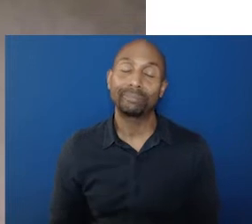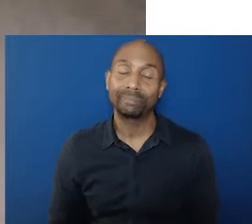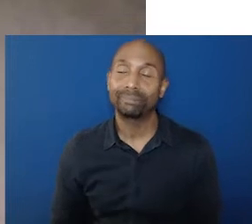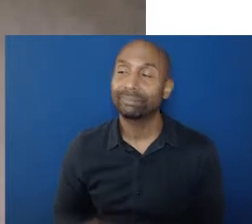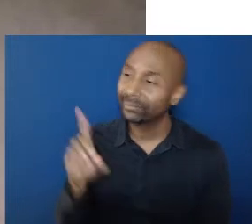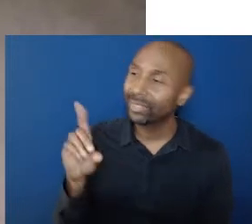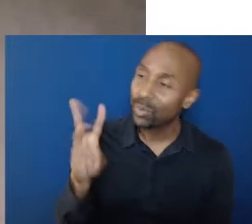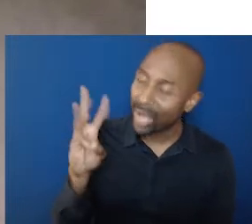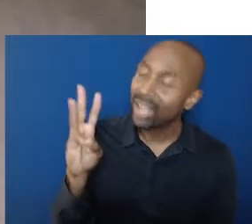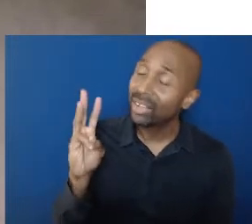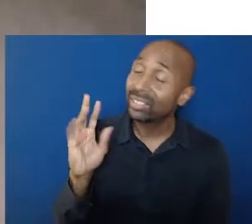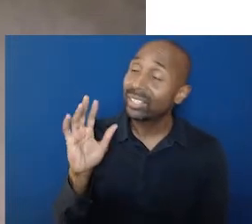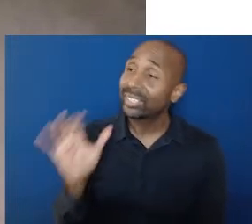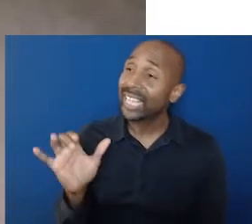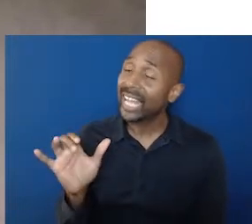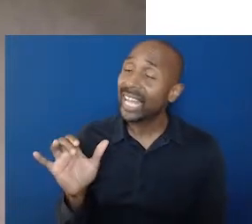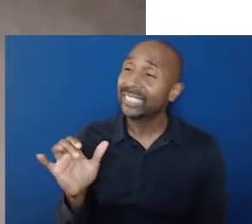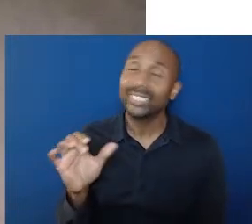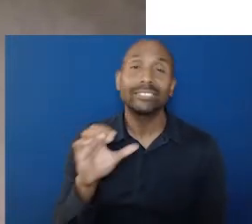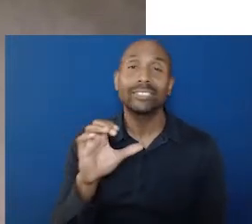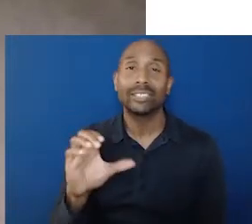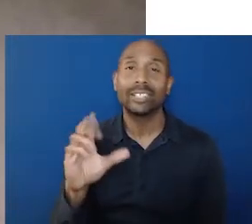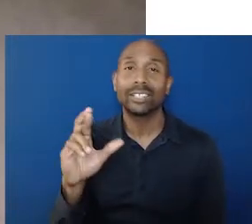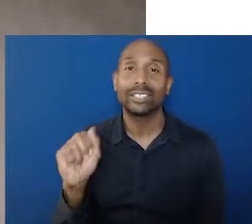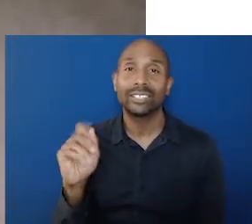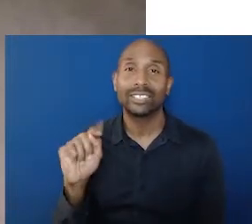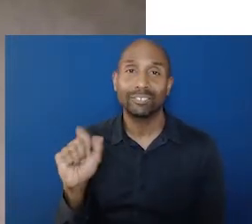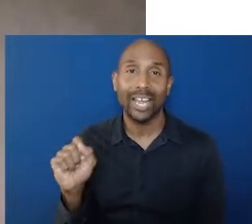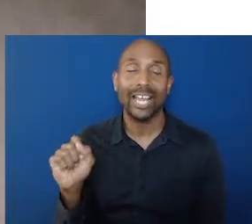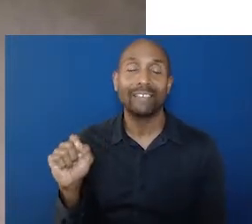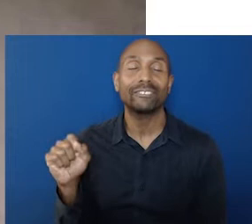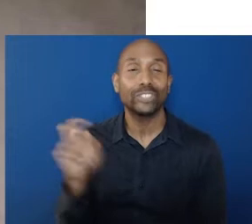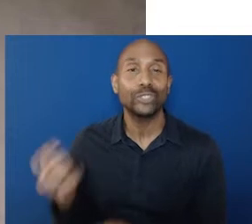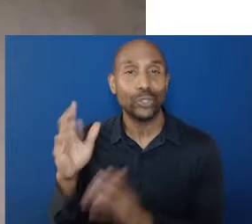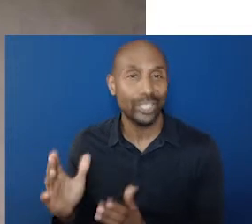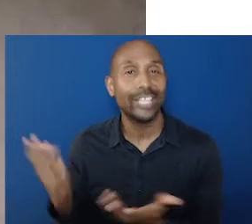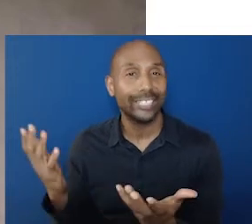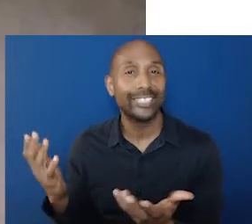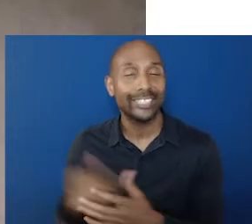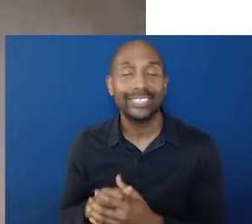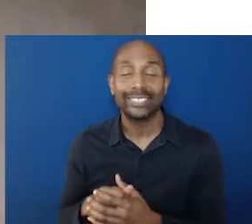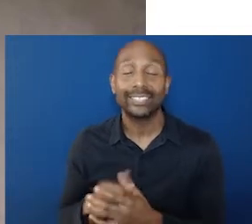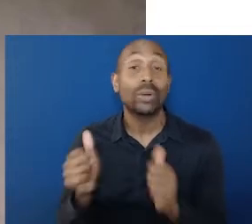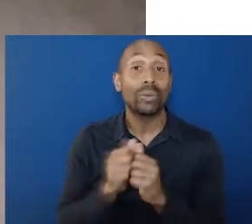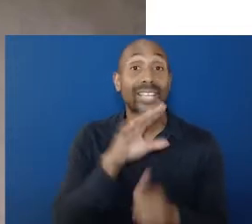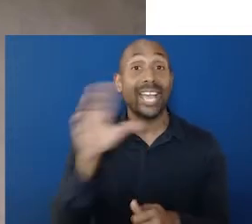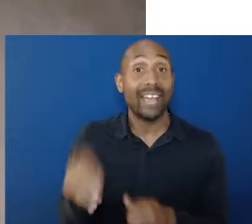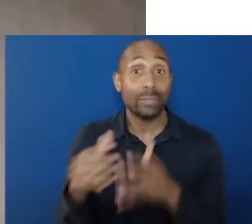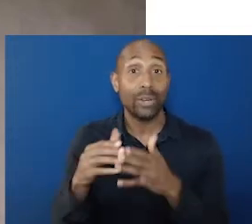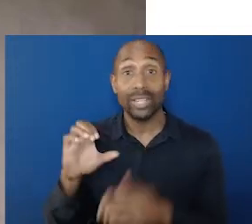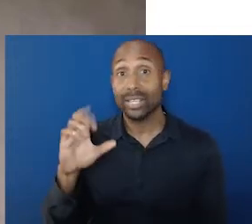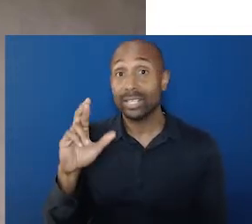I think that we're finding that out in our project in the African American Craft Initiative, that people are